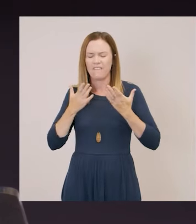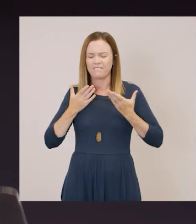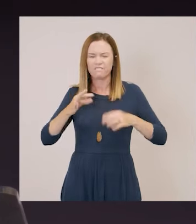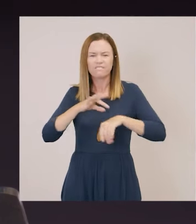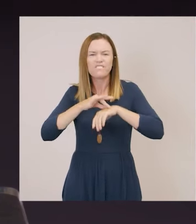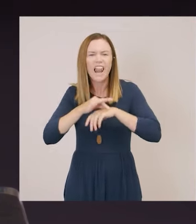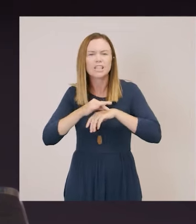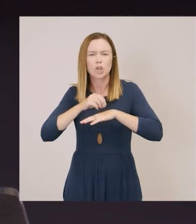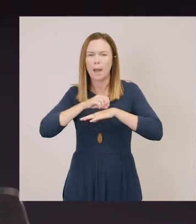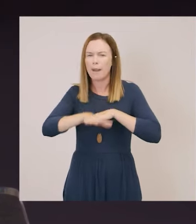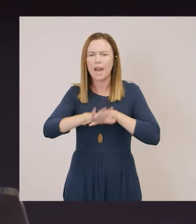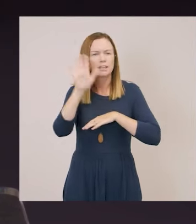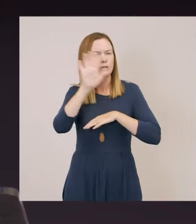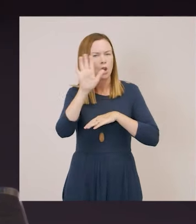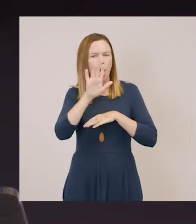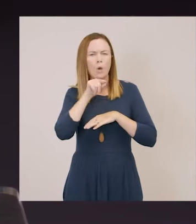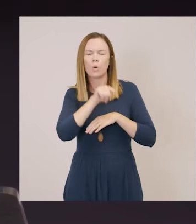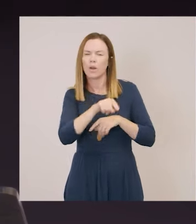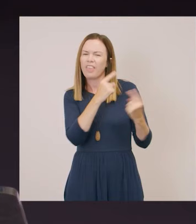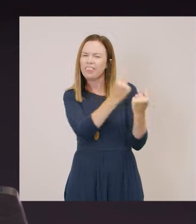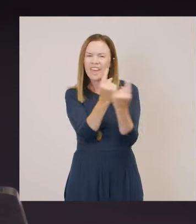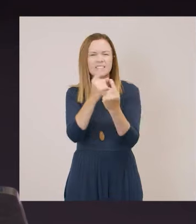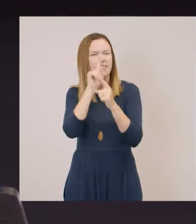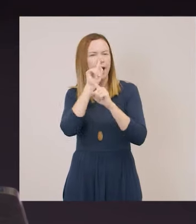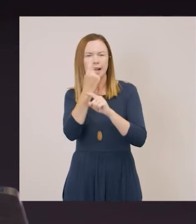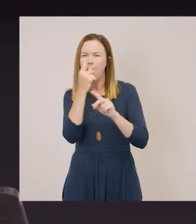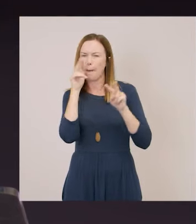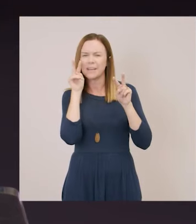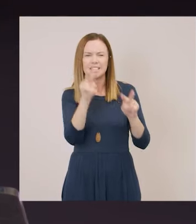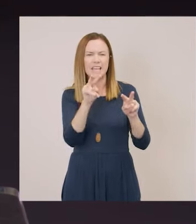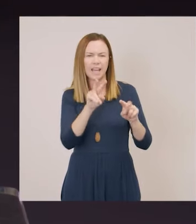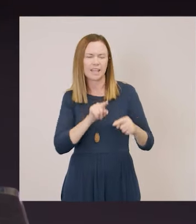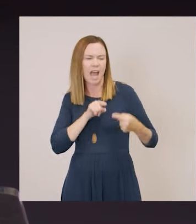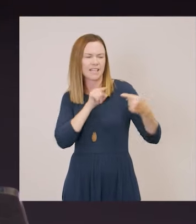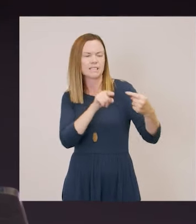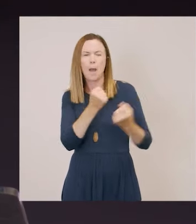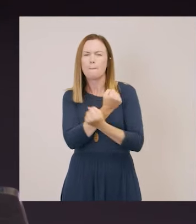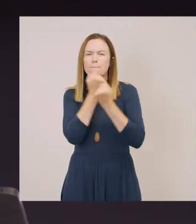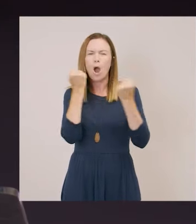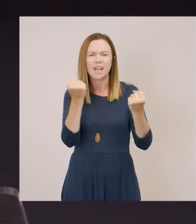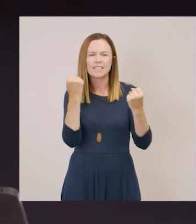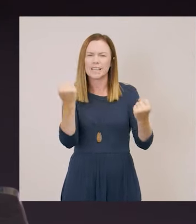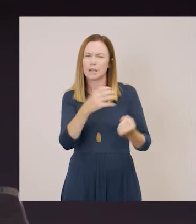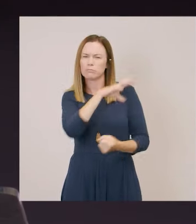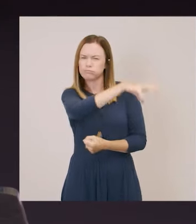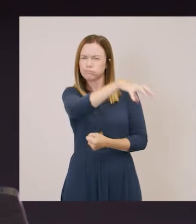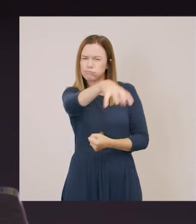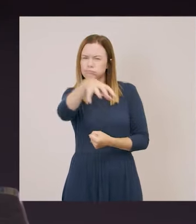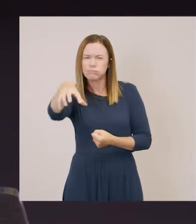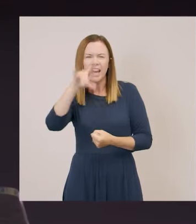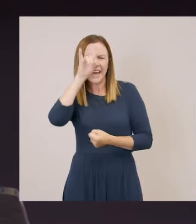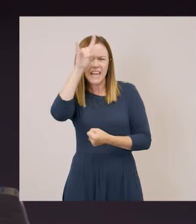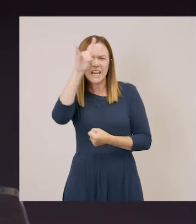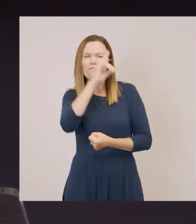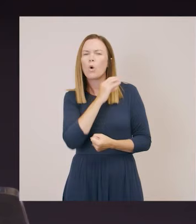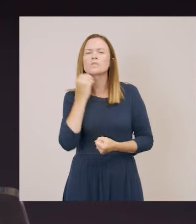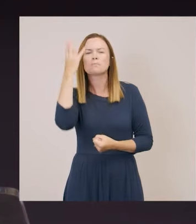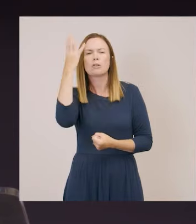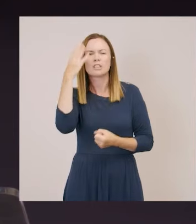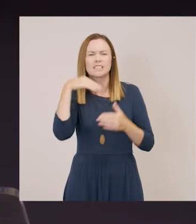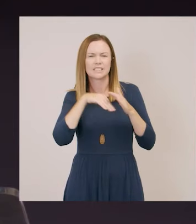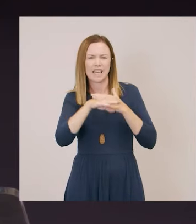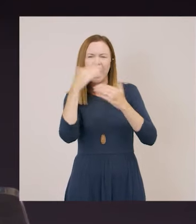but against evil rulers and authorities of the unseen world, against mighty powers in this dark world, and against evil spirits in the